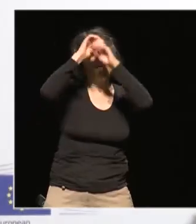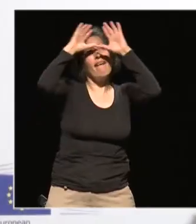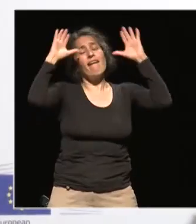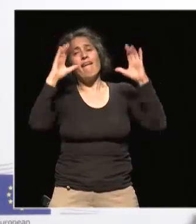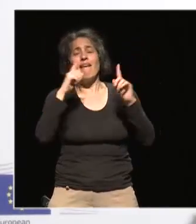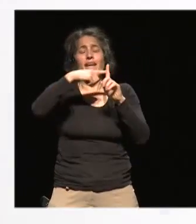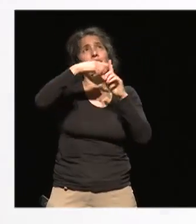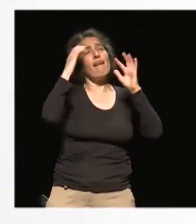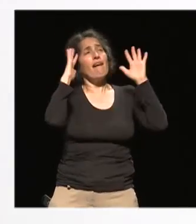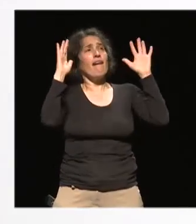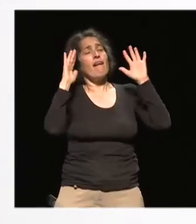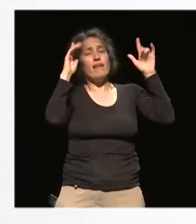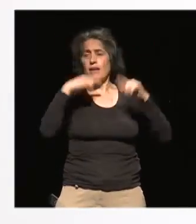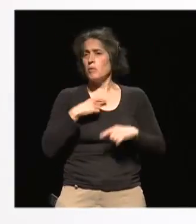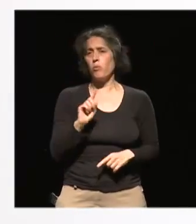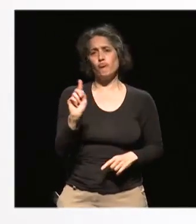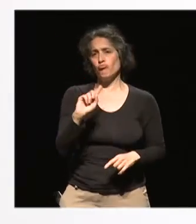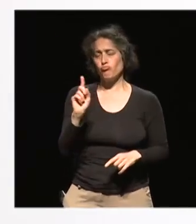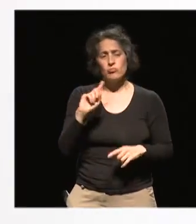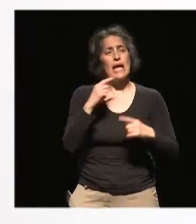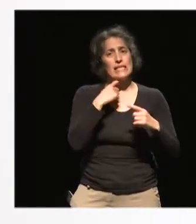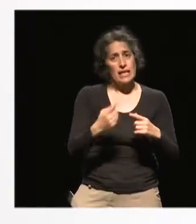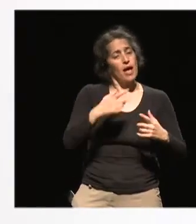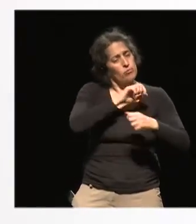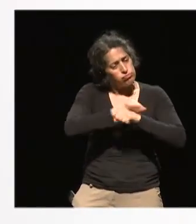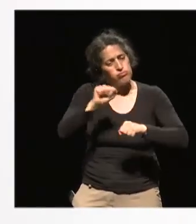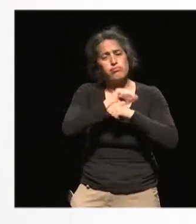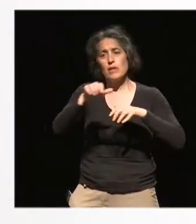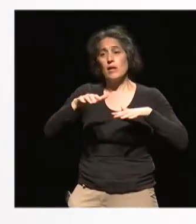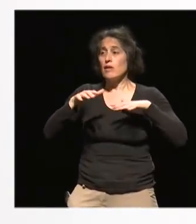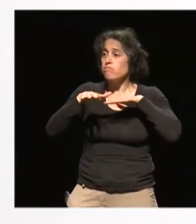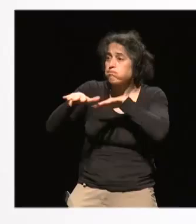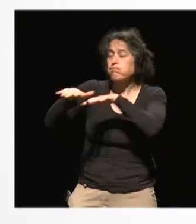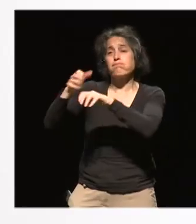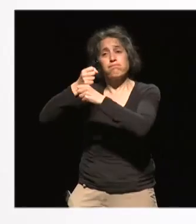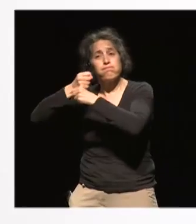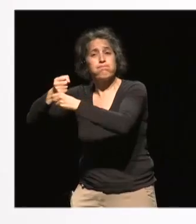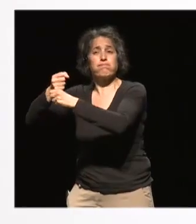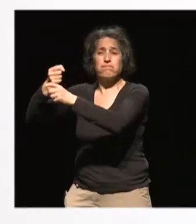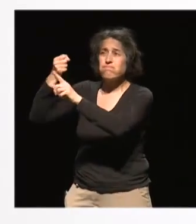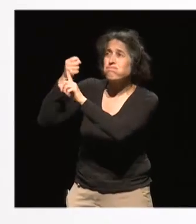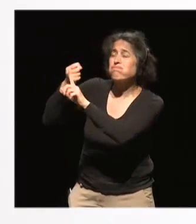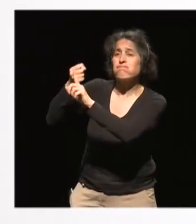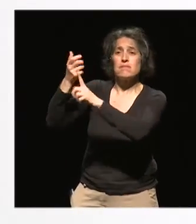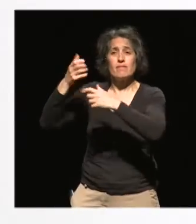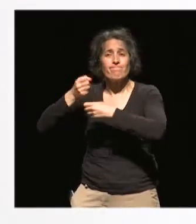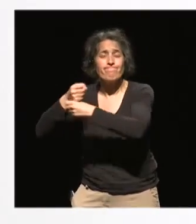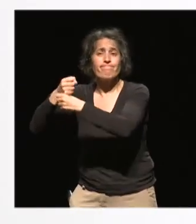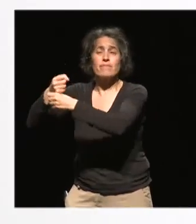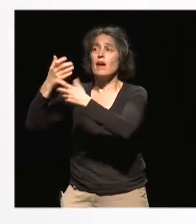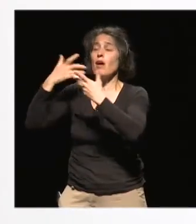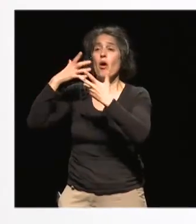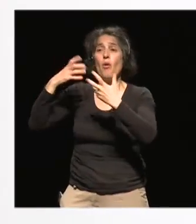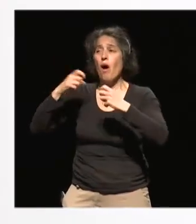tell you that we want our motivation to be translated into action. But it's a bit difficult to reach an agreement because